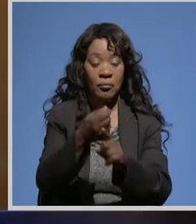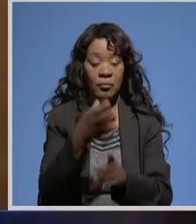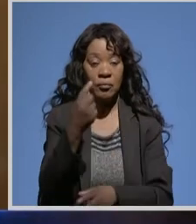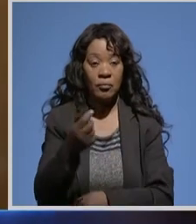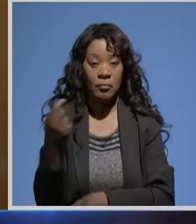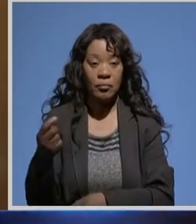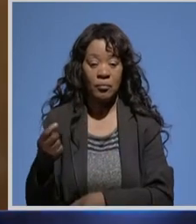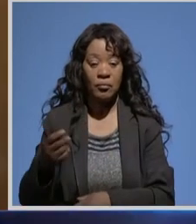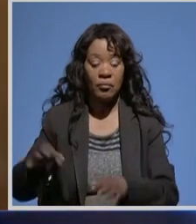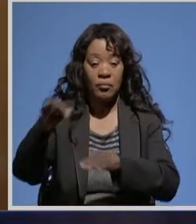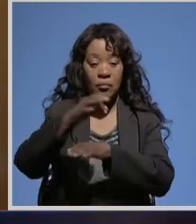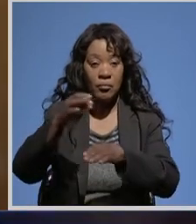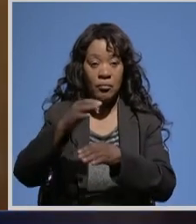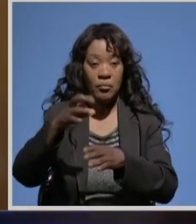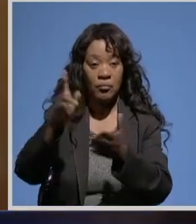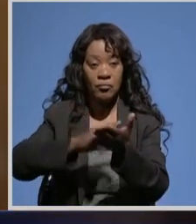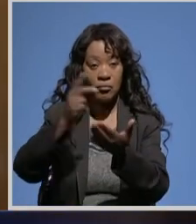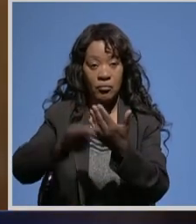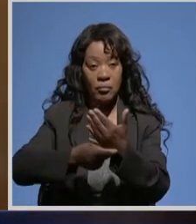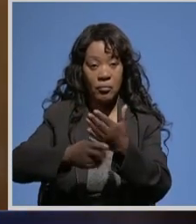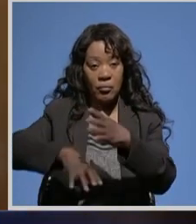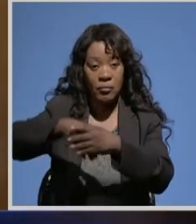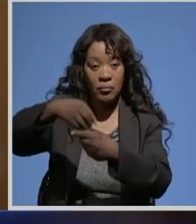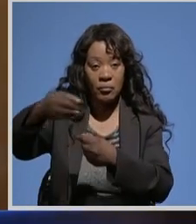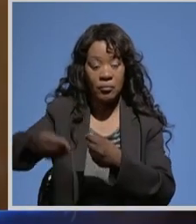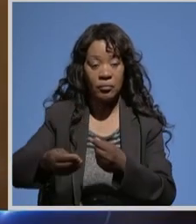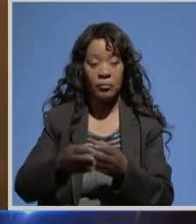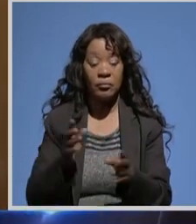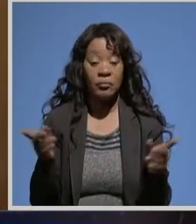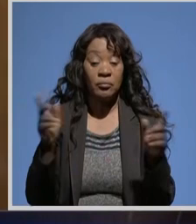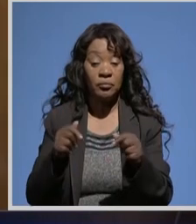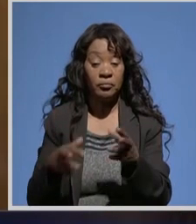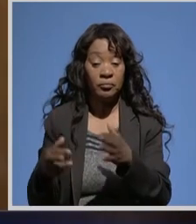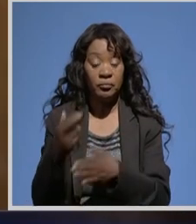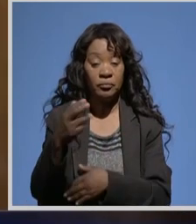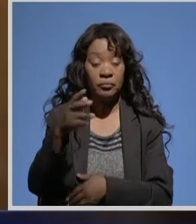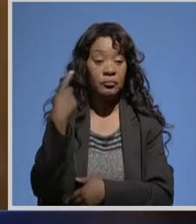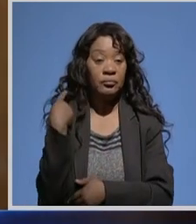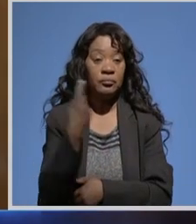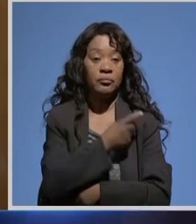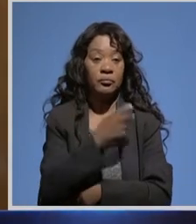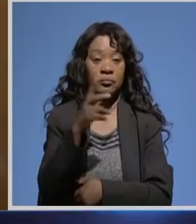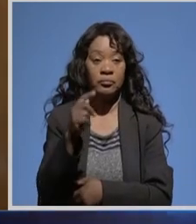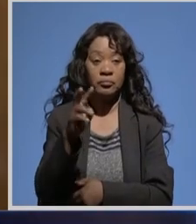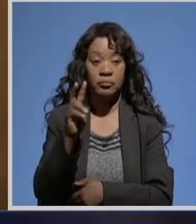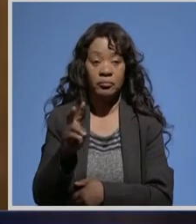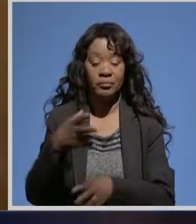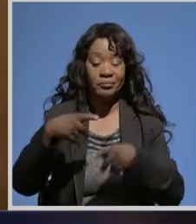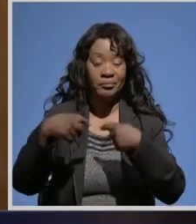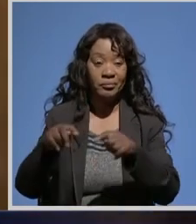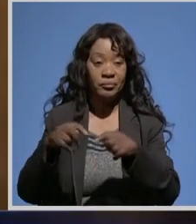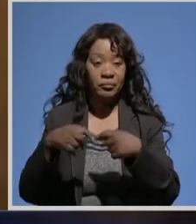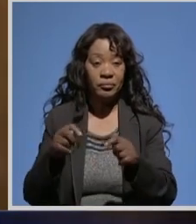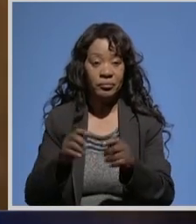outreach and sensitization programs. Since its launch, Parliament TV has been striving to